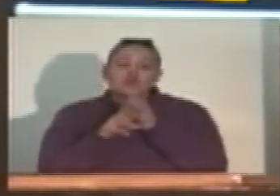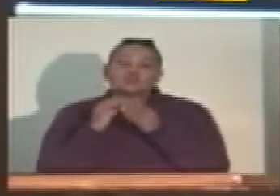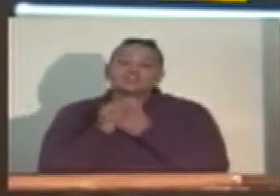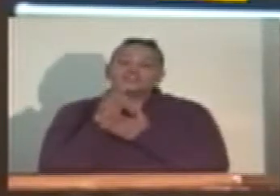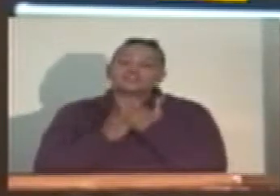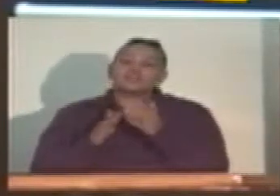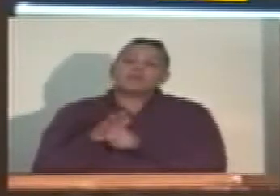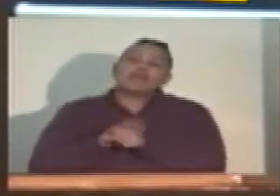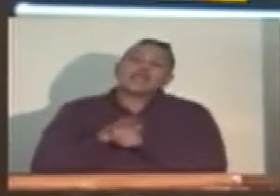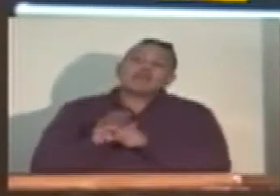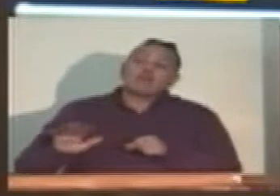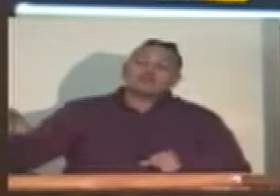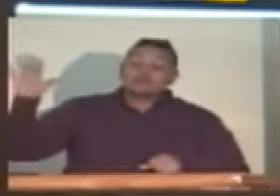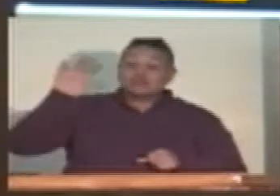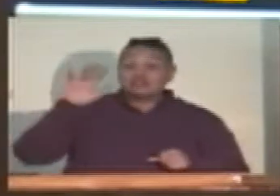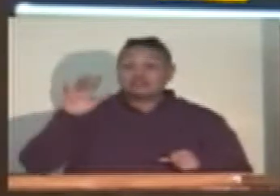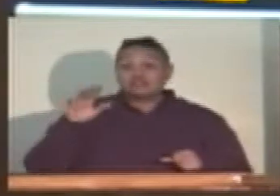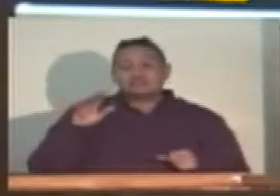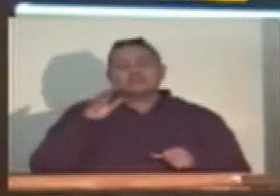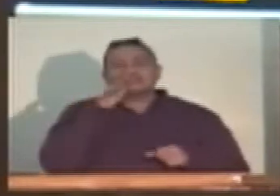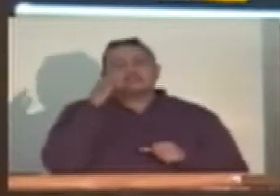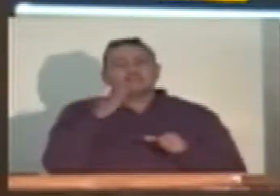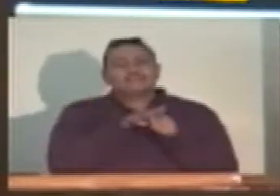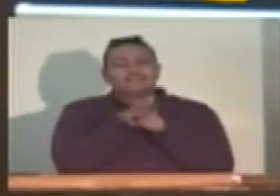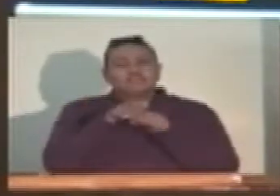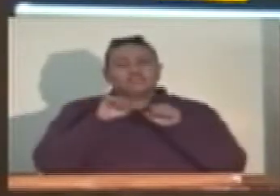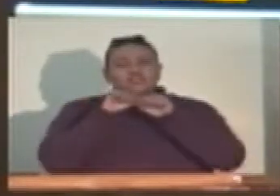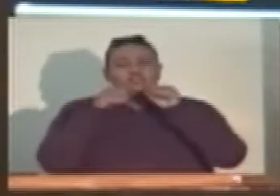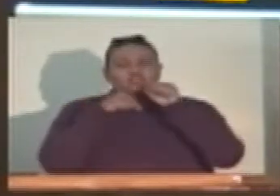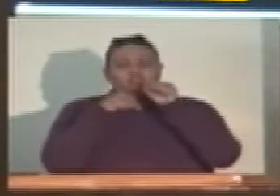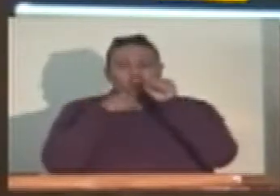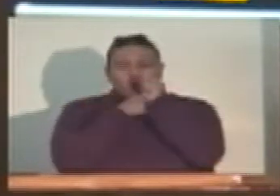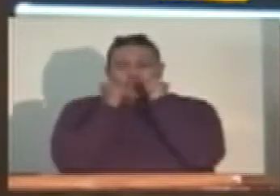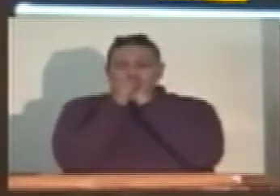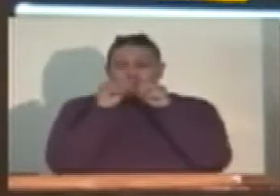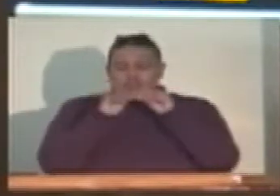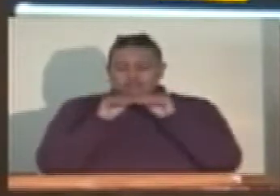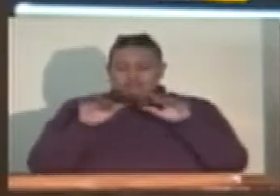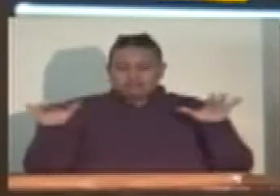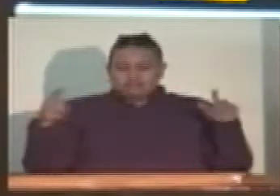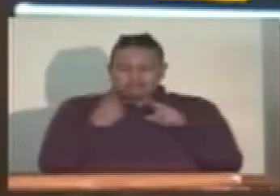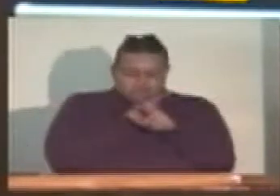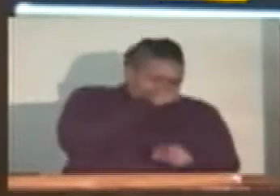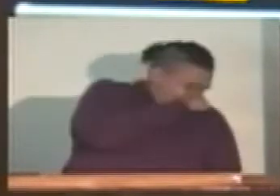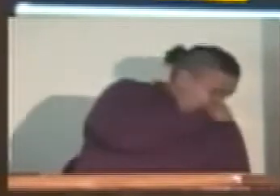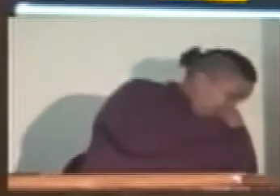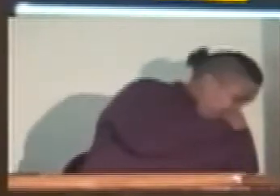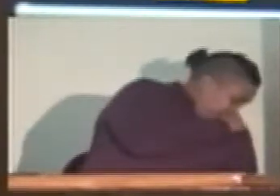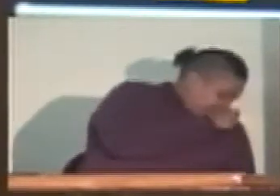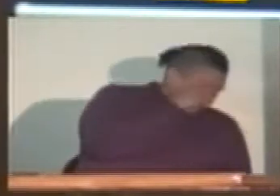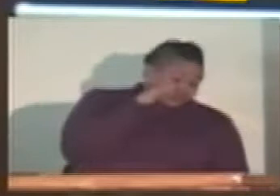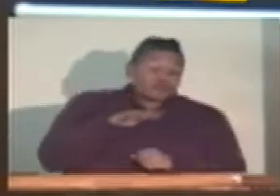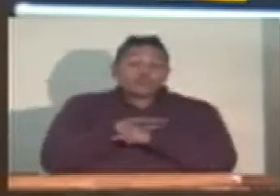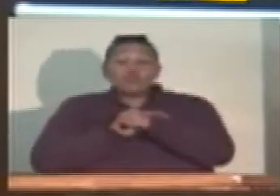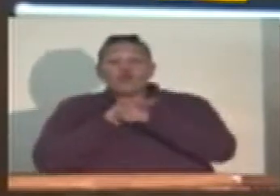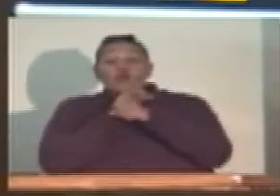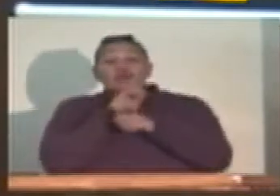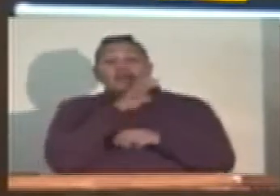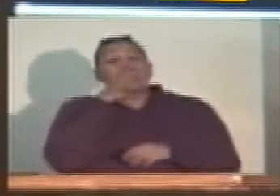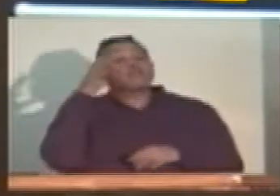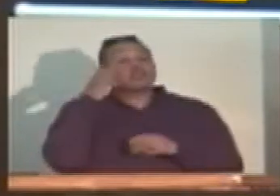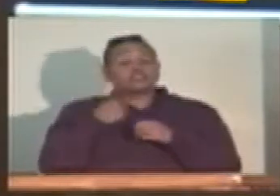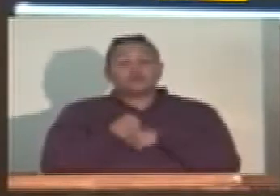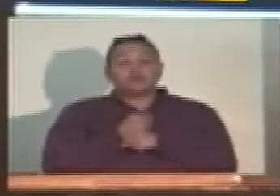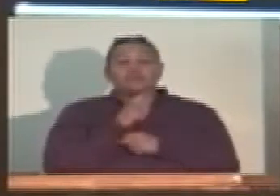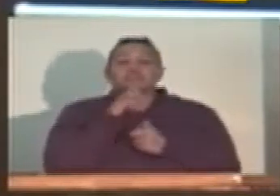areas. The lack of a structured distribution network for local agricultural production is